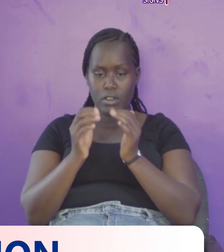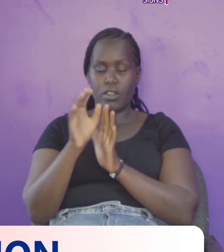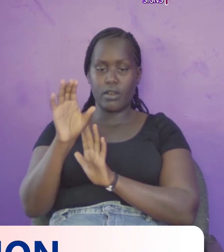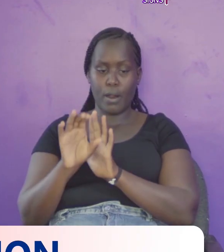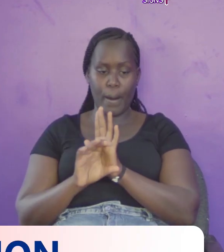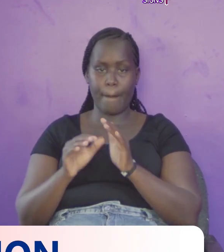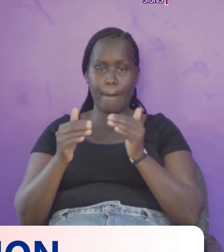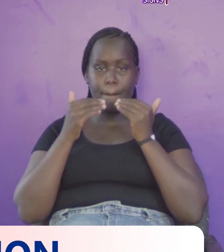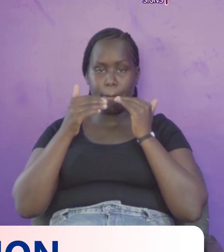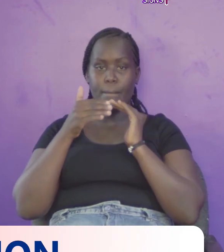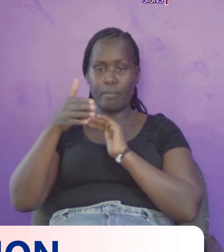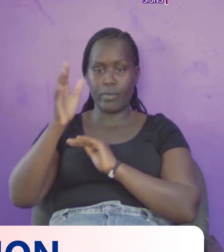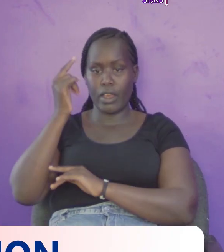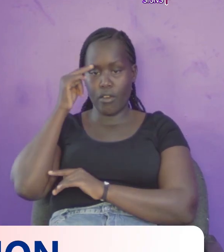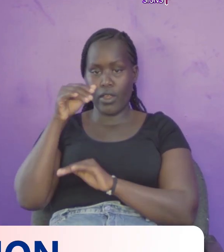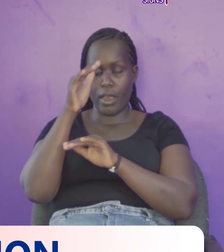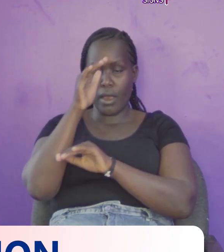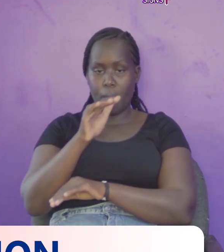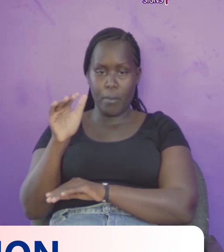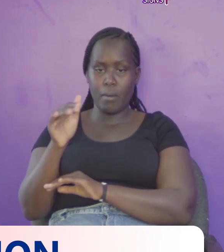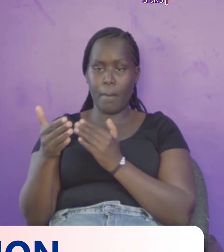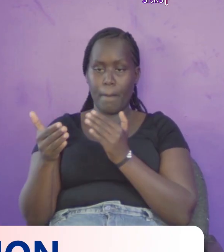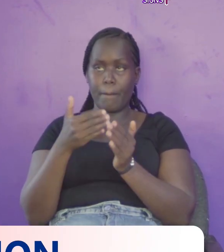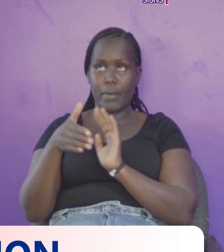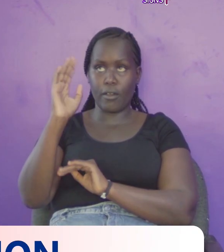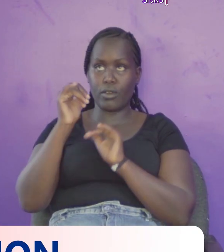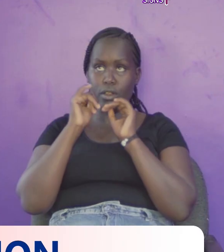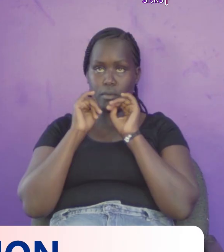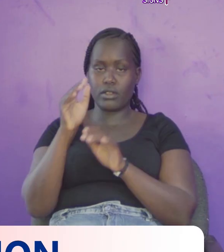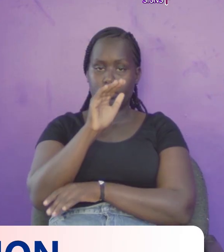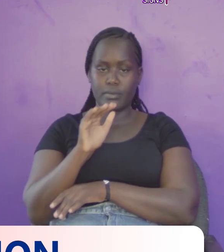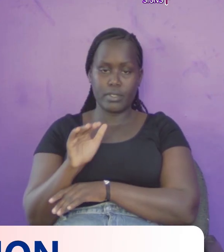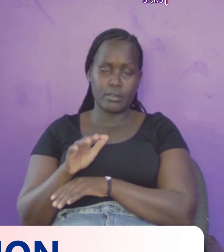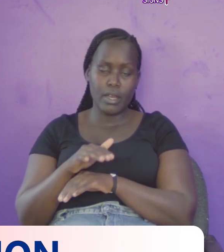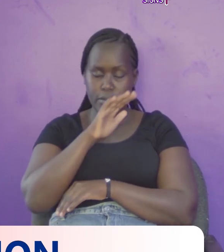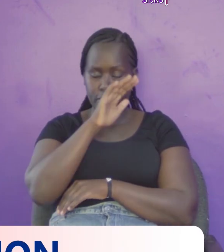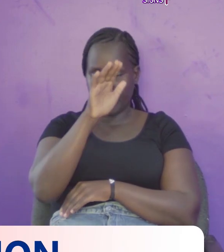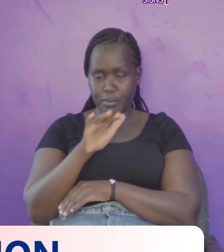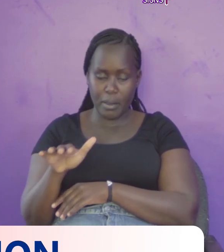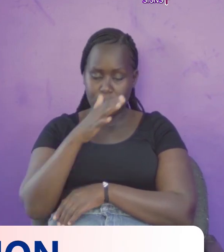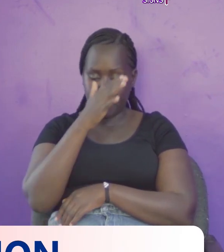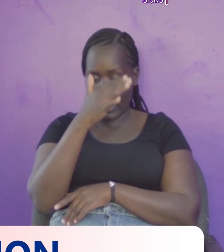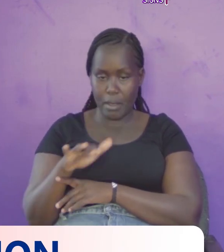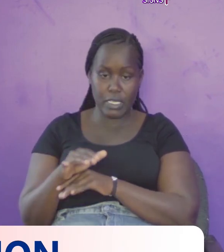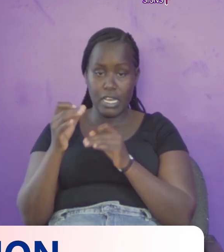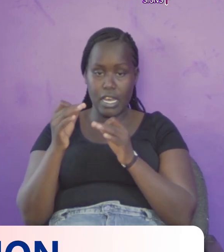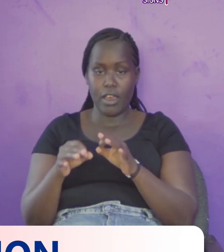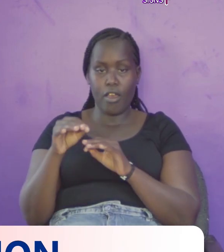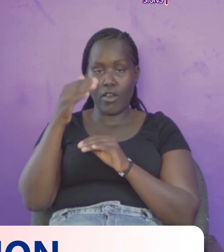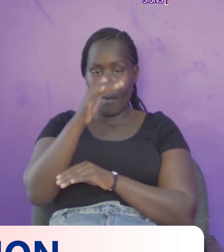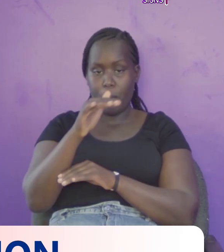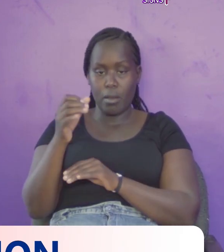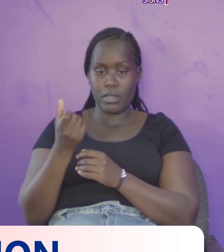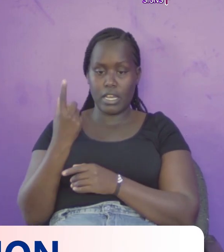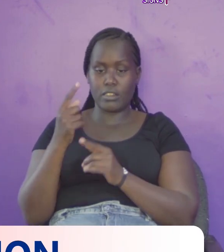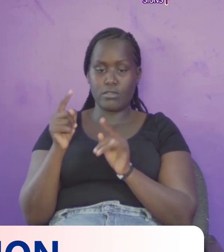We thank God for this parliament. May God bless this parliament. If Parliament understood and did an act,